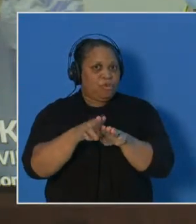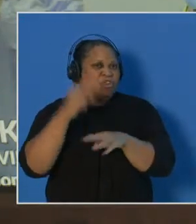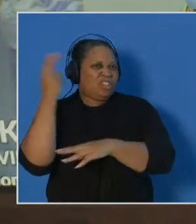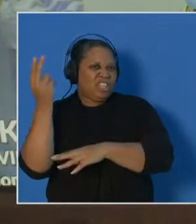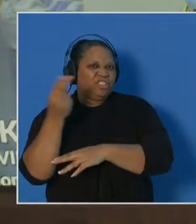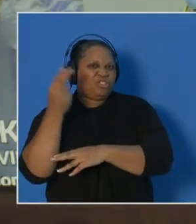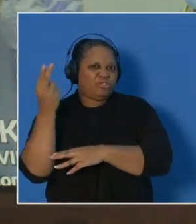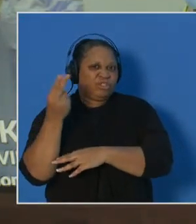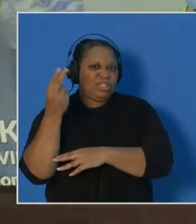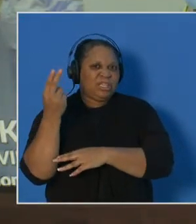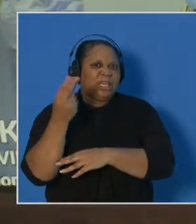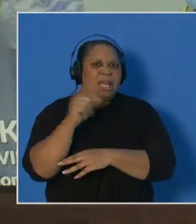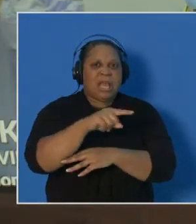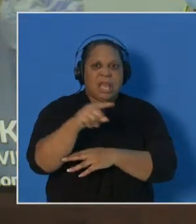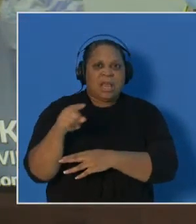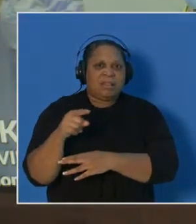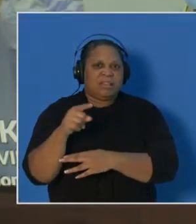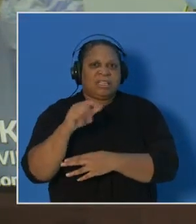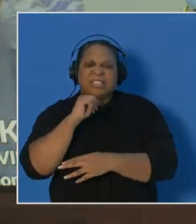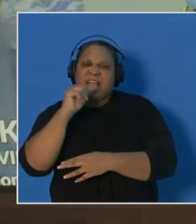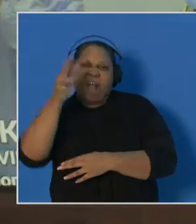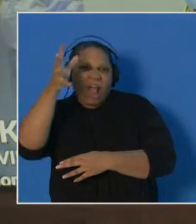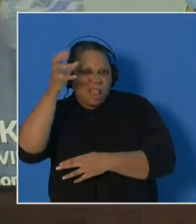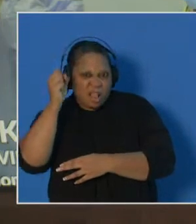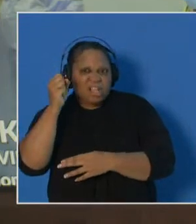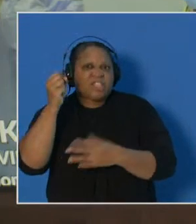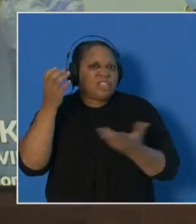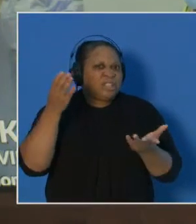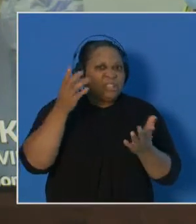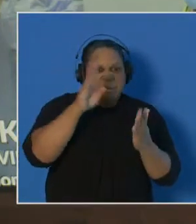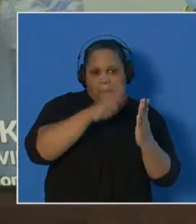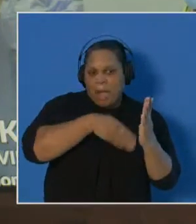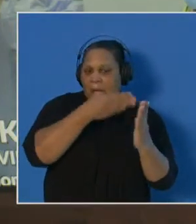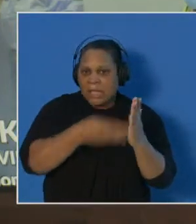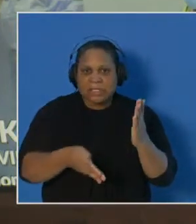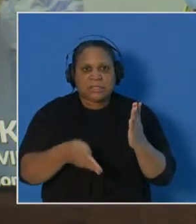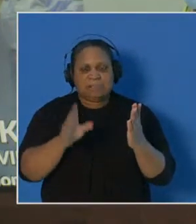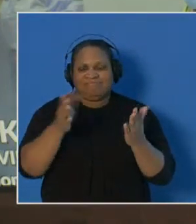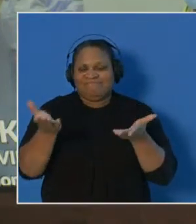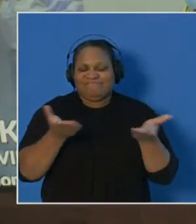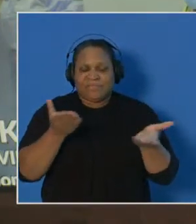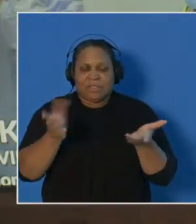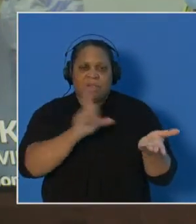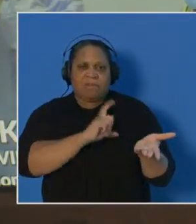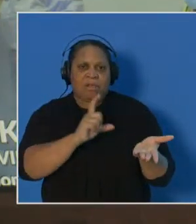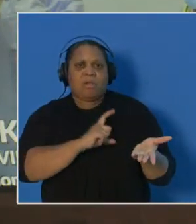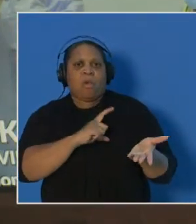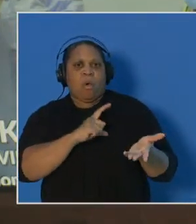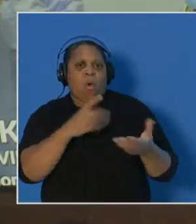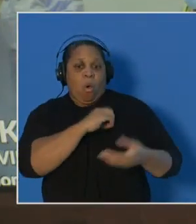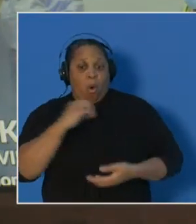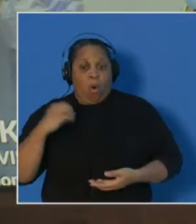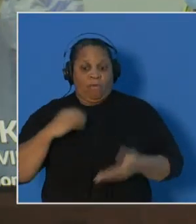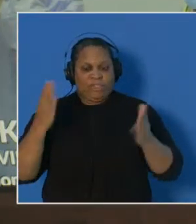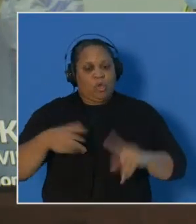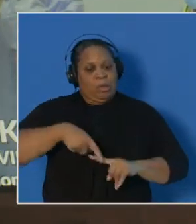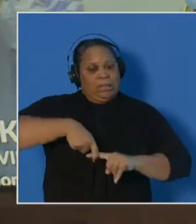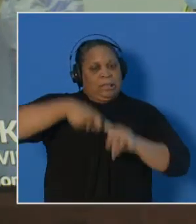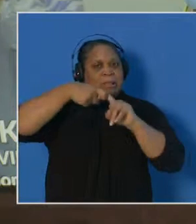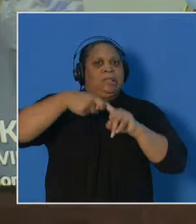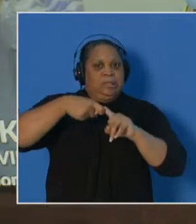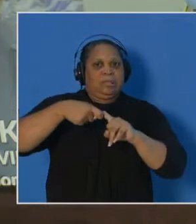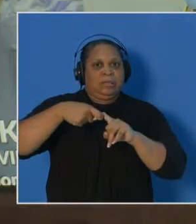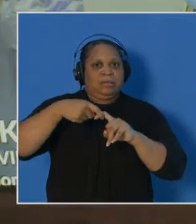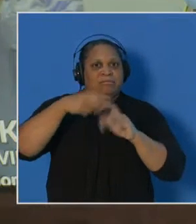as unconscious bias. The public is aware that a serving Bermuda Police Service officer was suspended for the publication